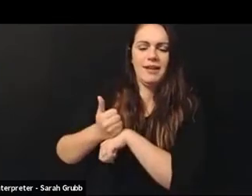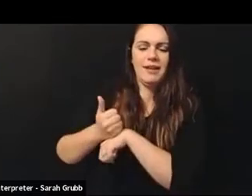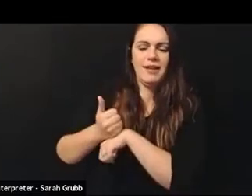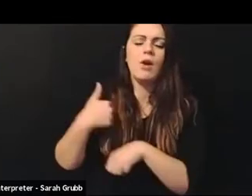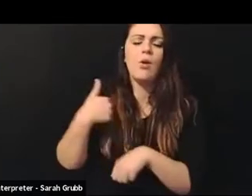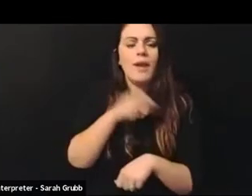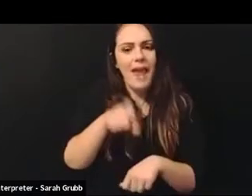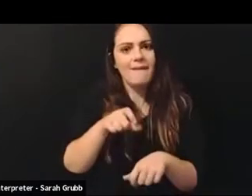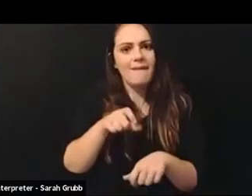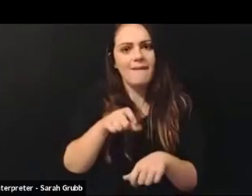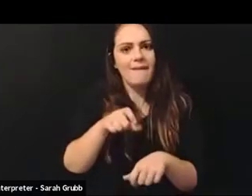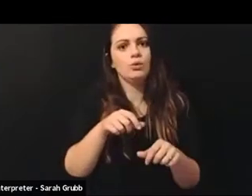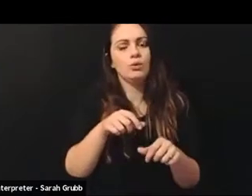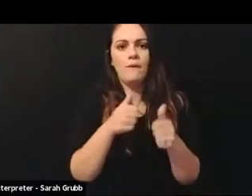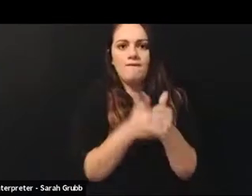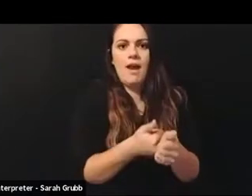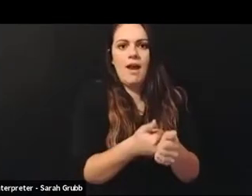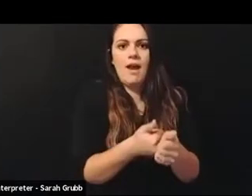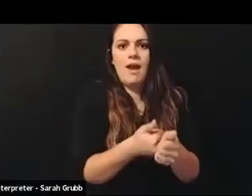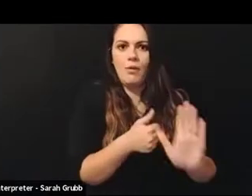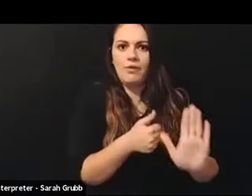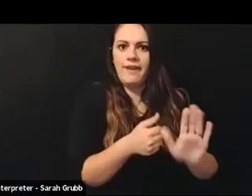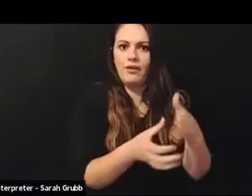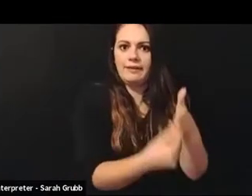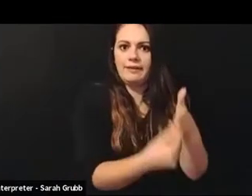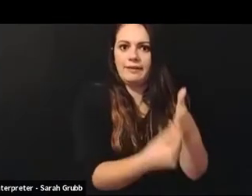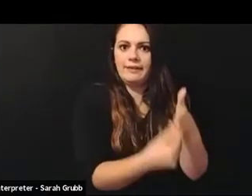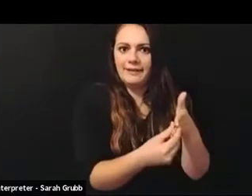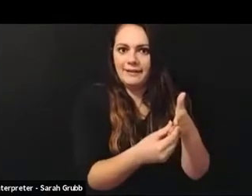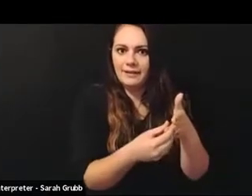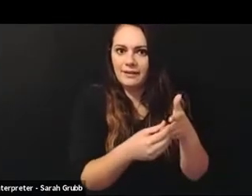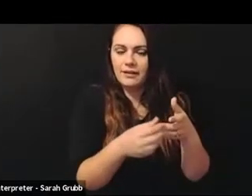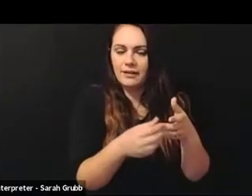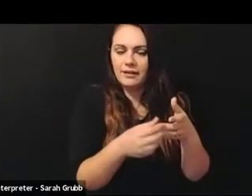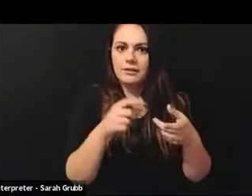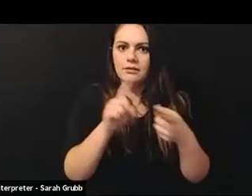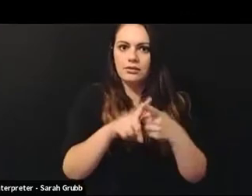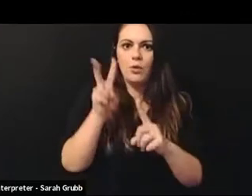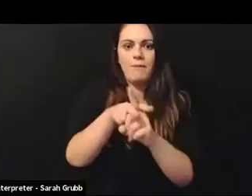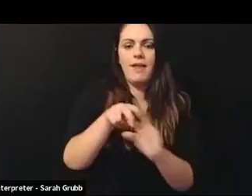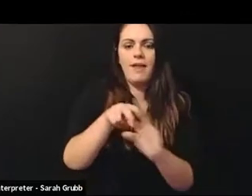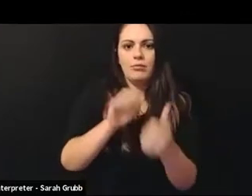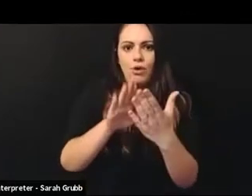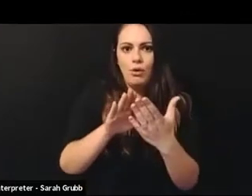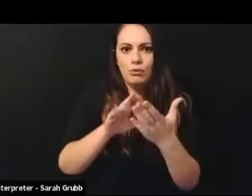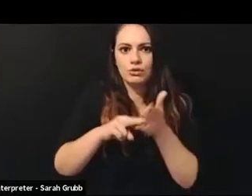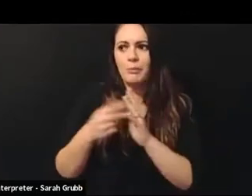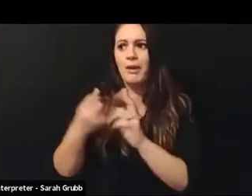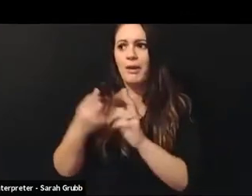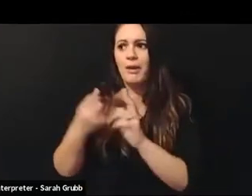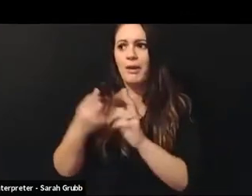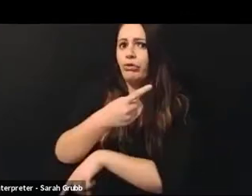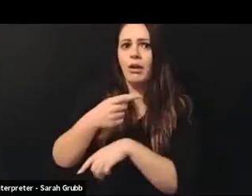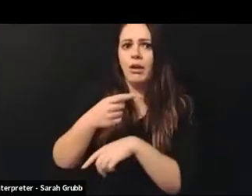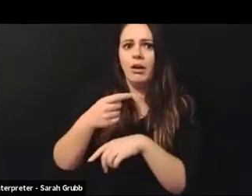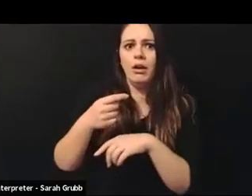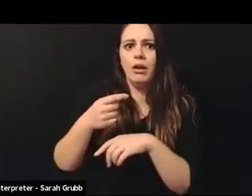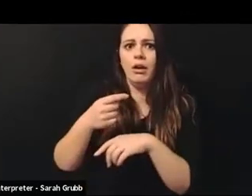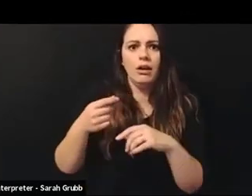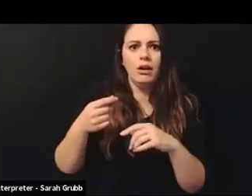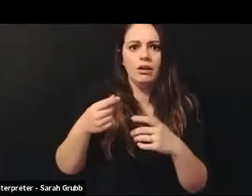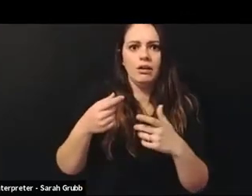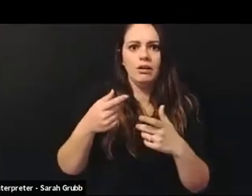that are implemented in natural contexts. So not teaching skills outside of context. There's no way that you can develop